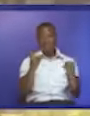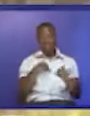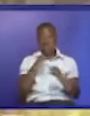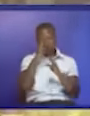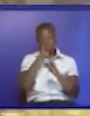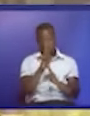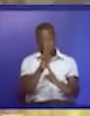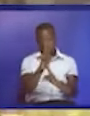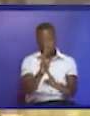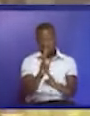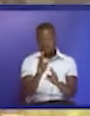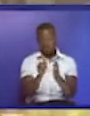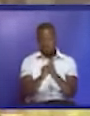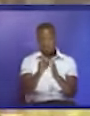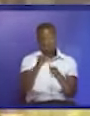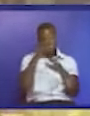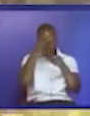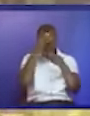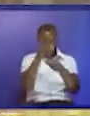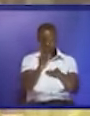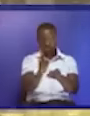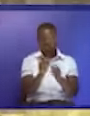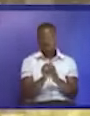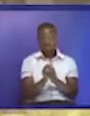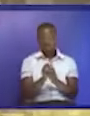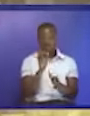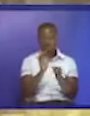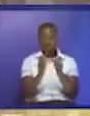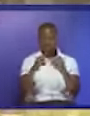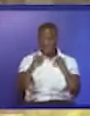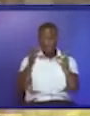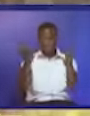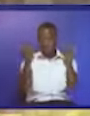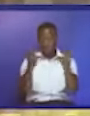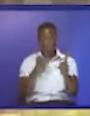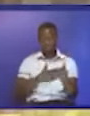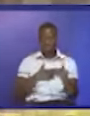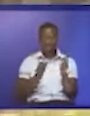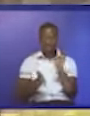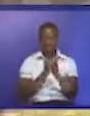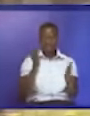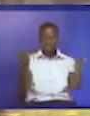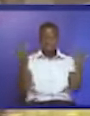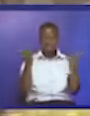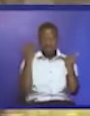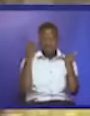this noble decision. If you're still coming, please come. I'm about to pray.